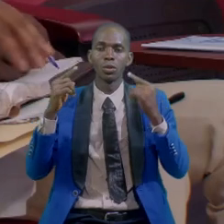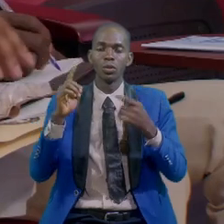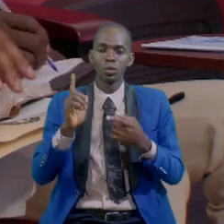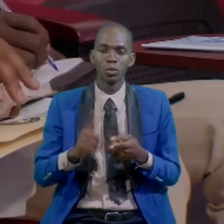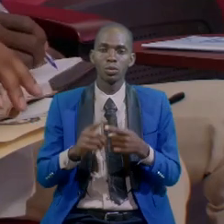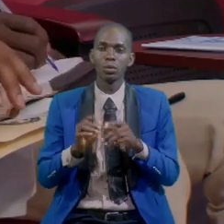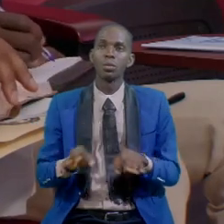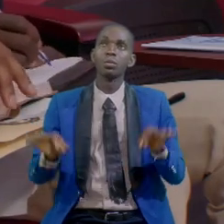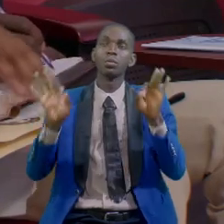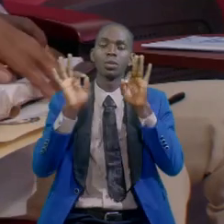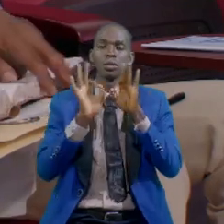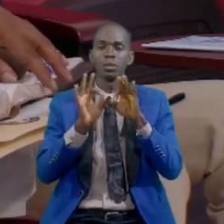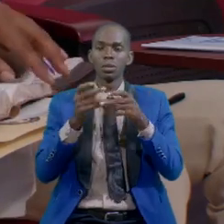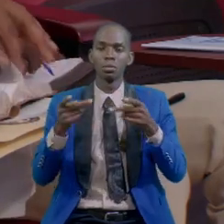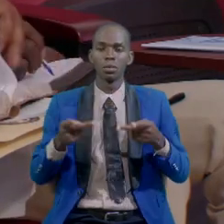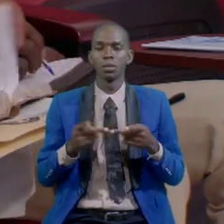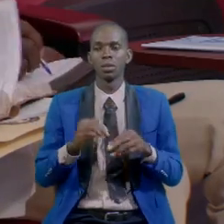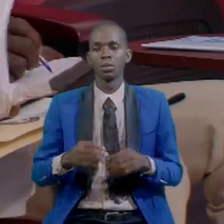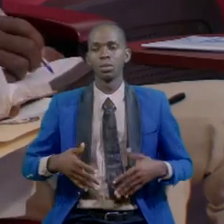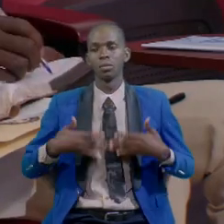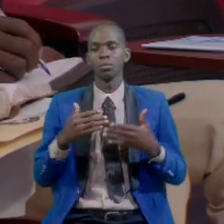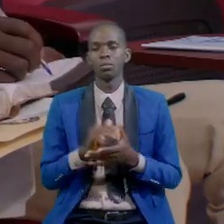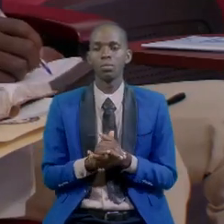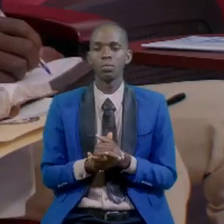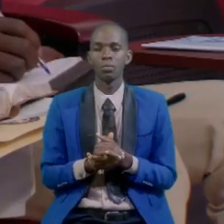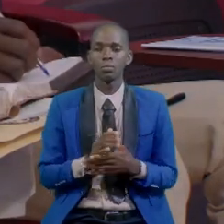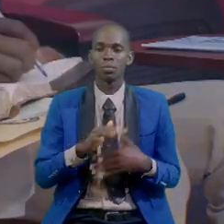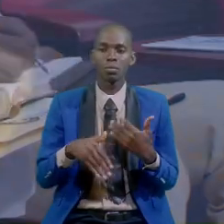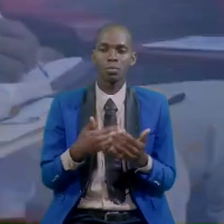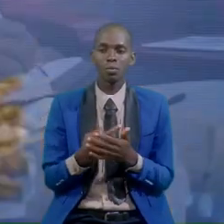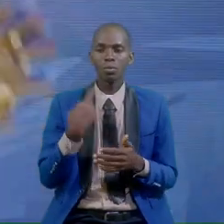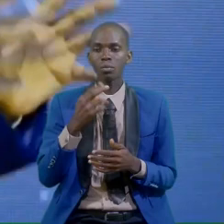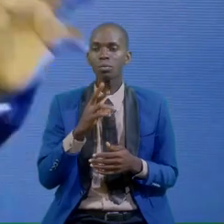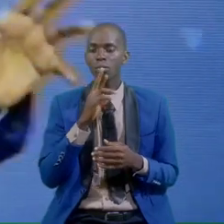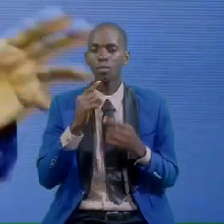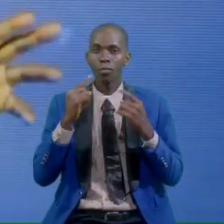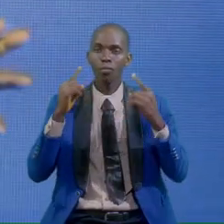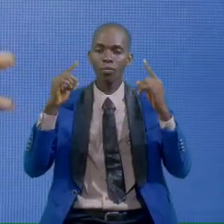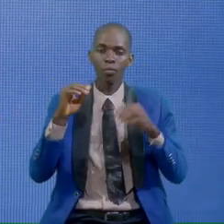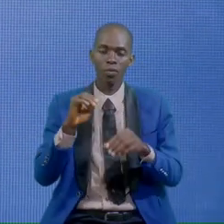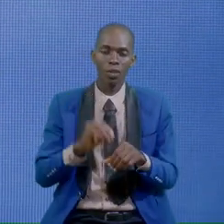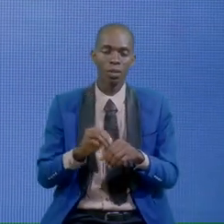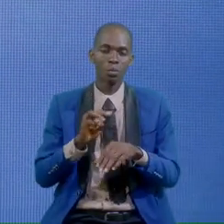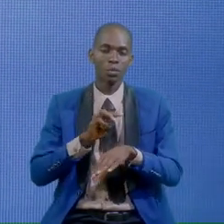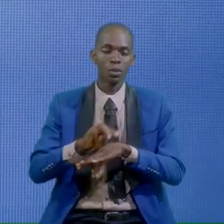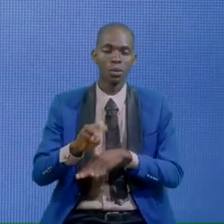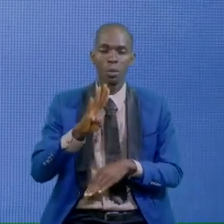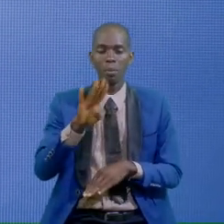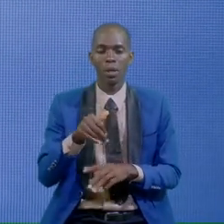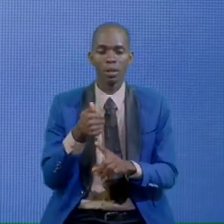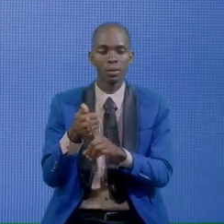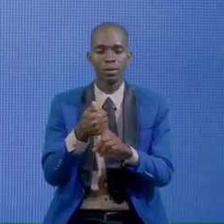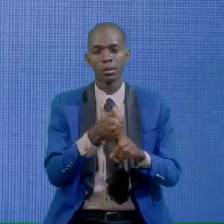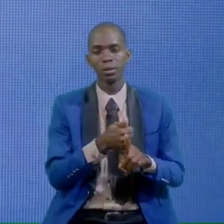significance. Amen. Those who are successful in ministry by themselves in